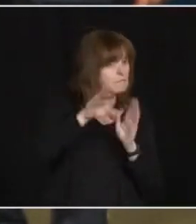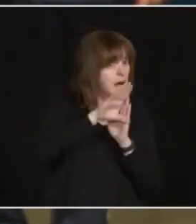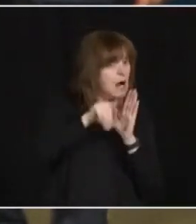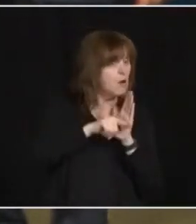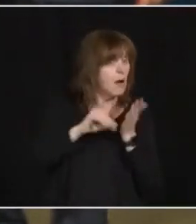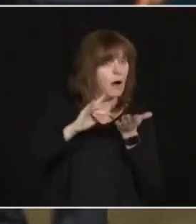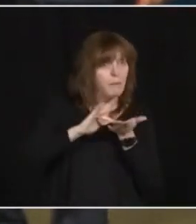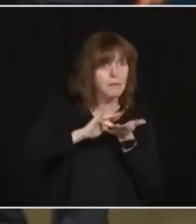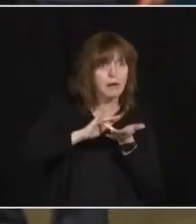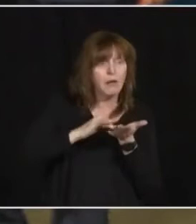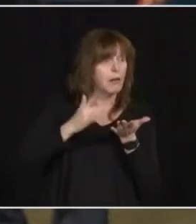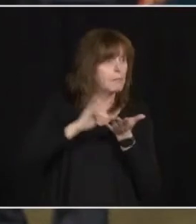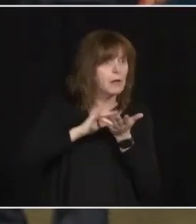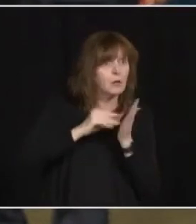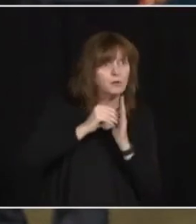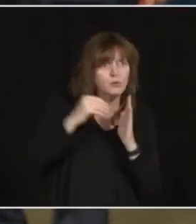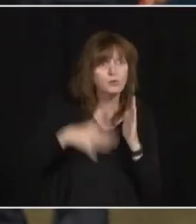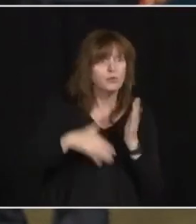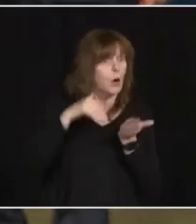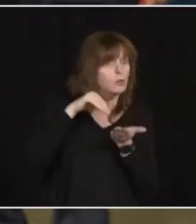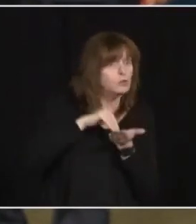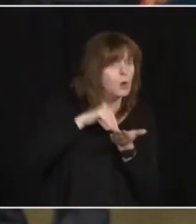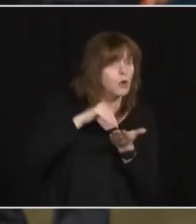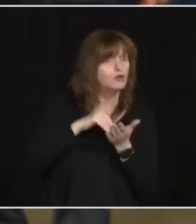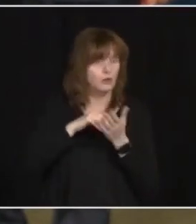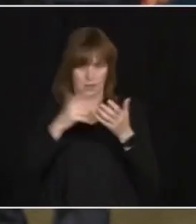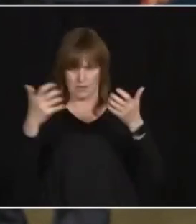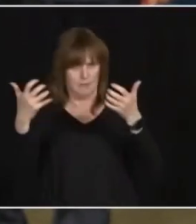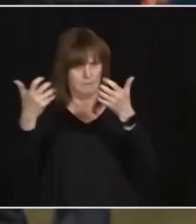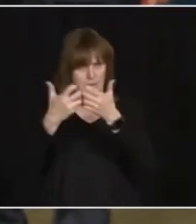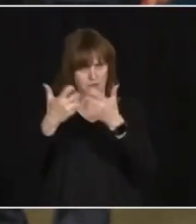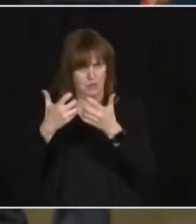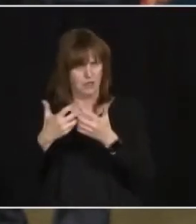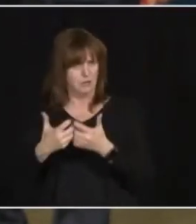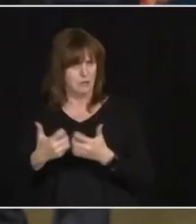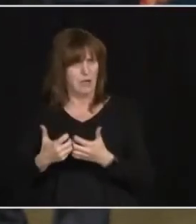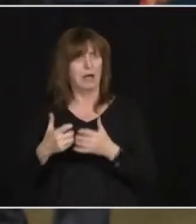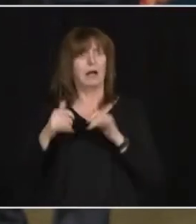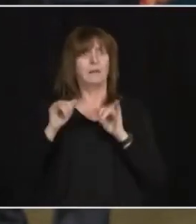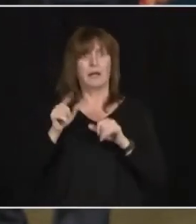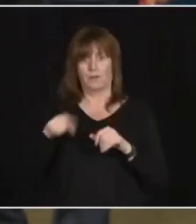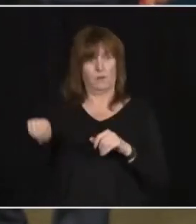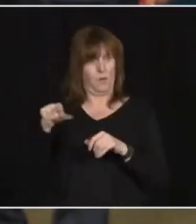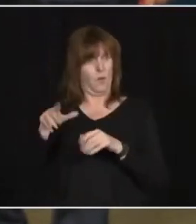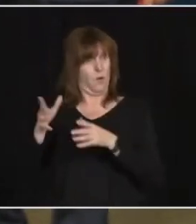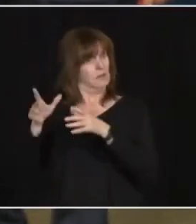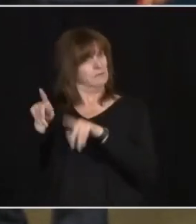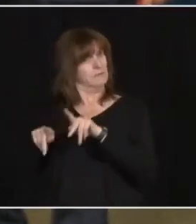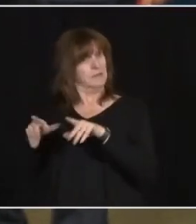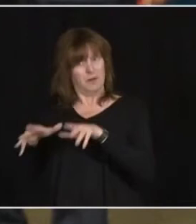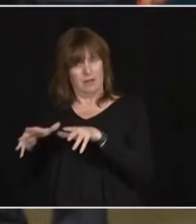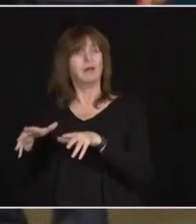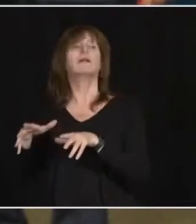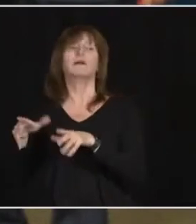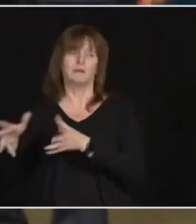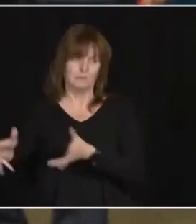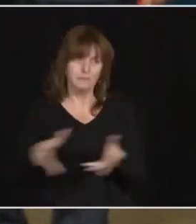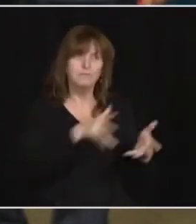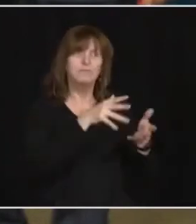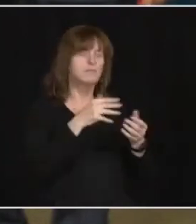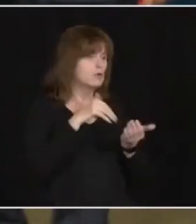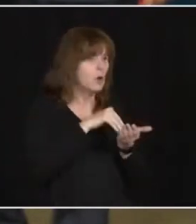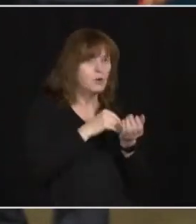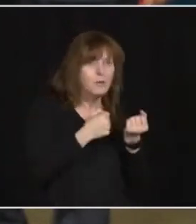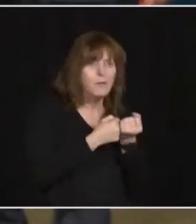tracing, and others are coming forward helping physicians coming to work into our hospitals. So we are ready. If we see a surge in a